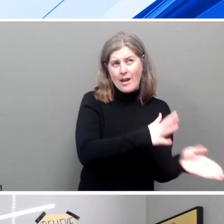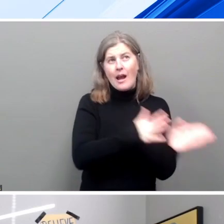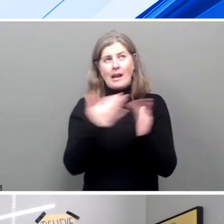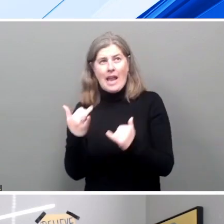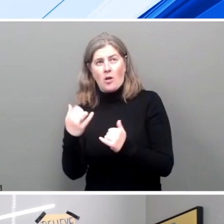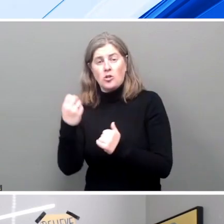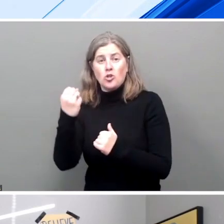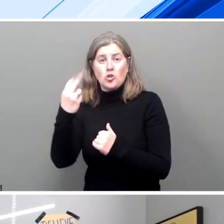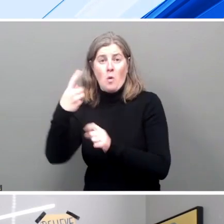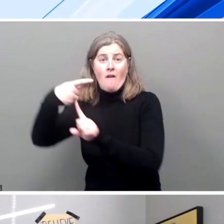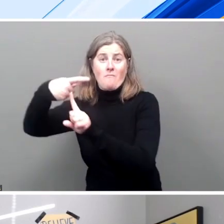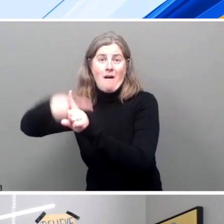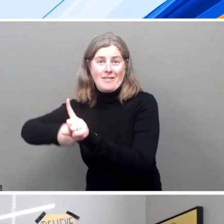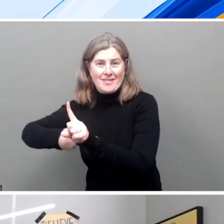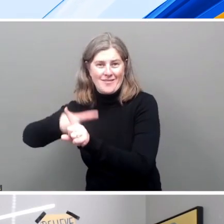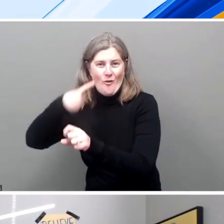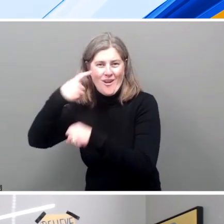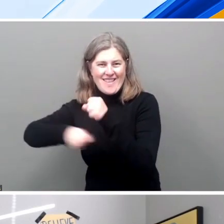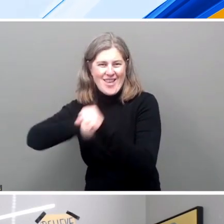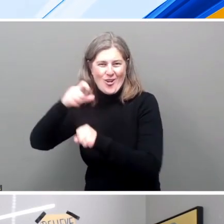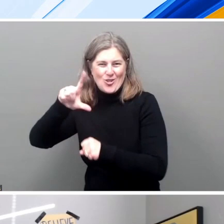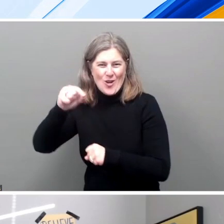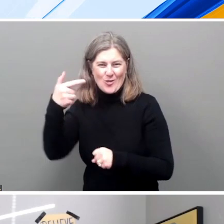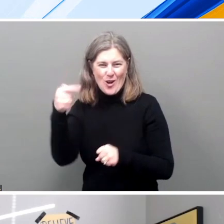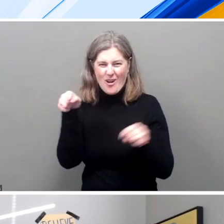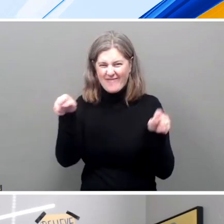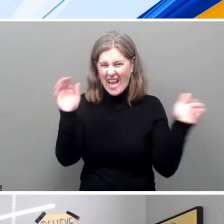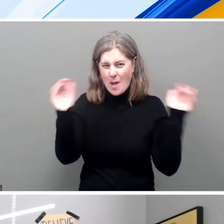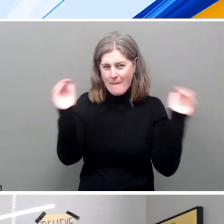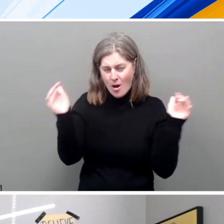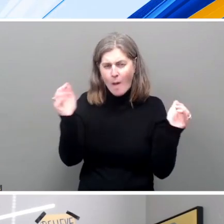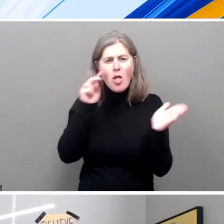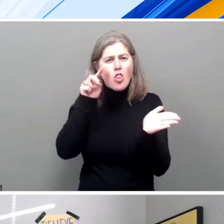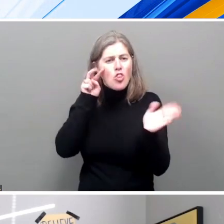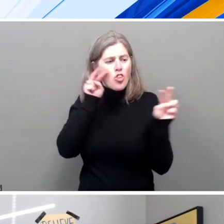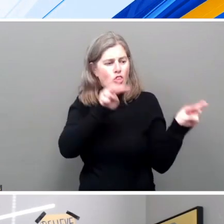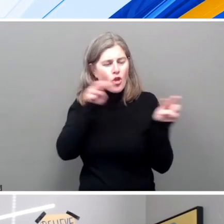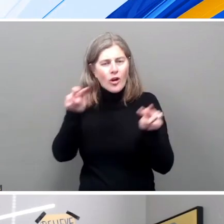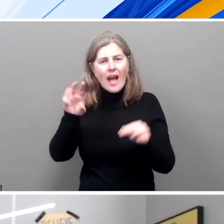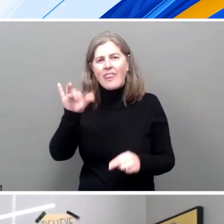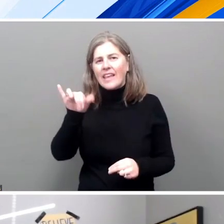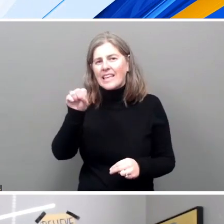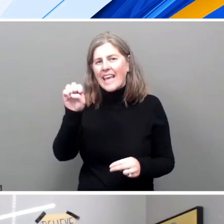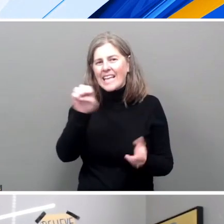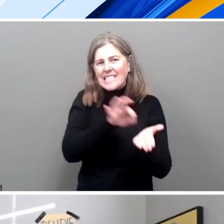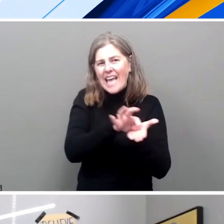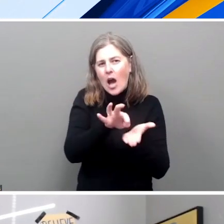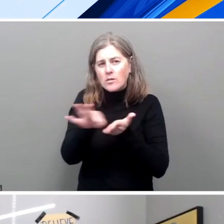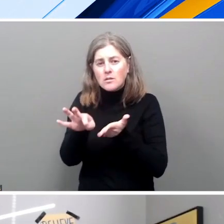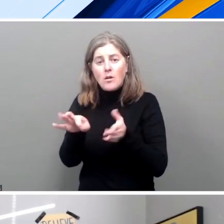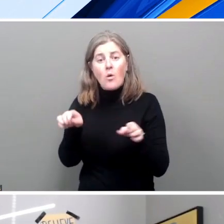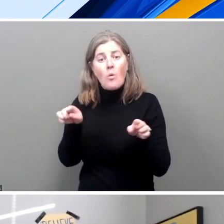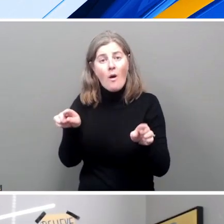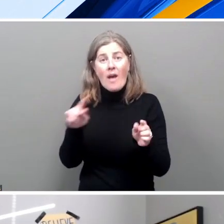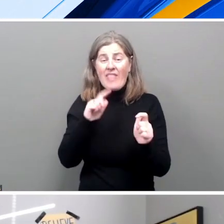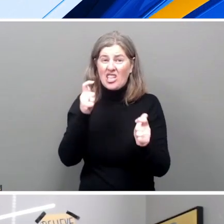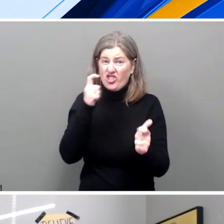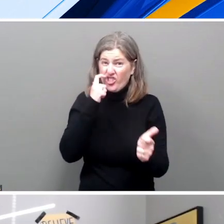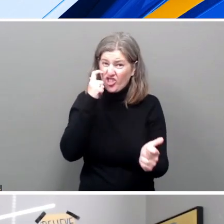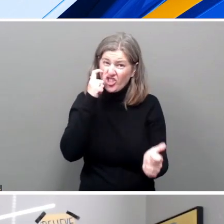in a couple of weeks. In this year, I will look at the case counts too, because while we have that